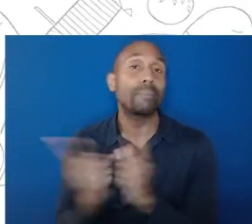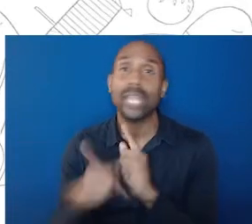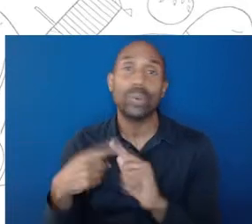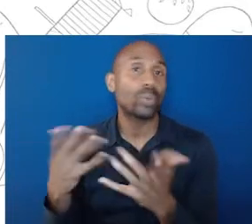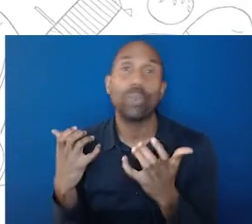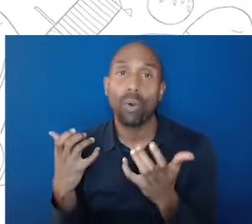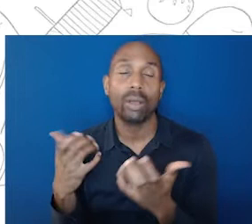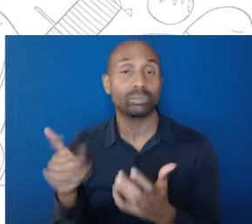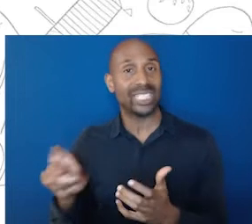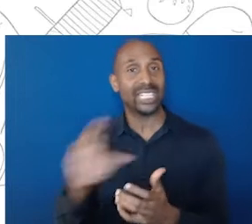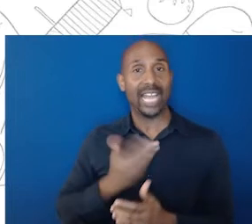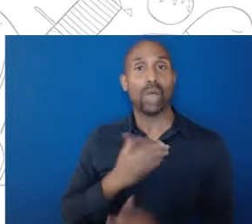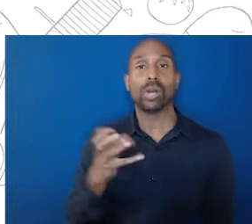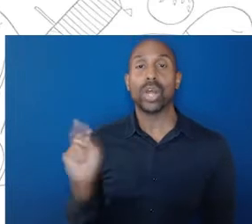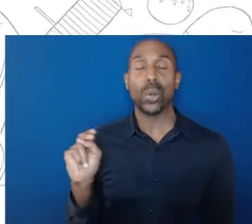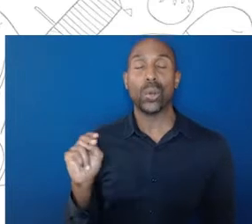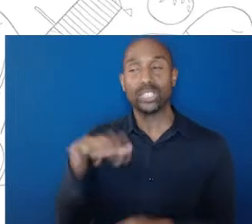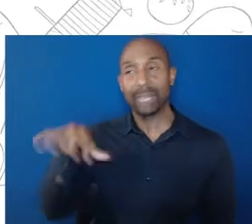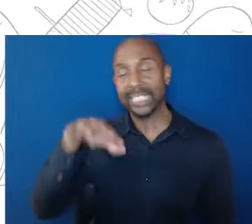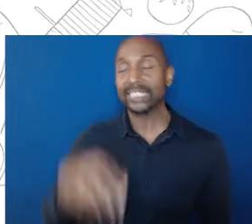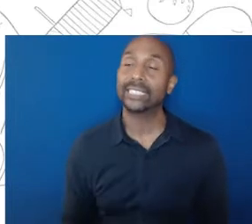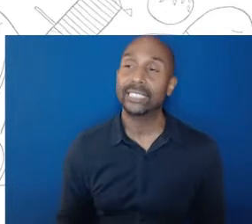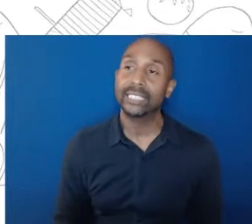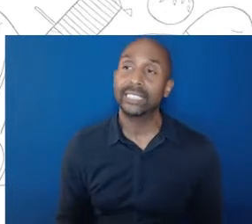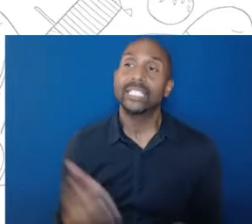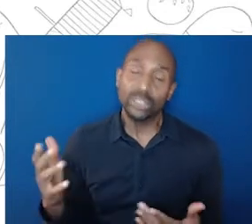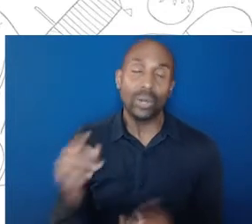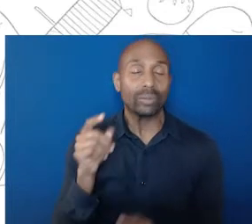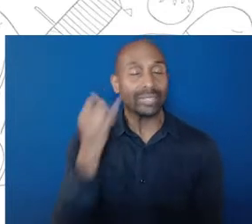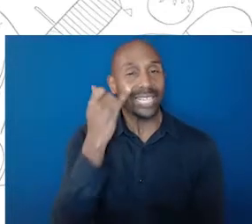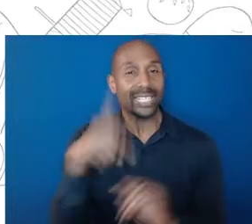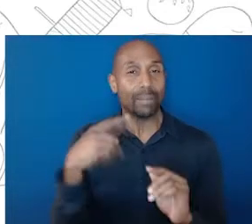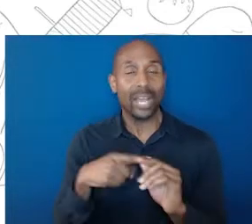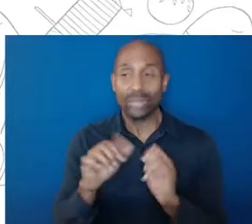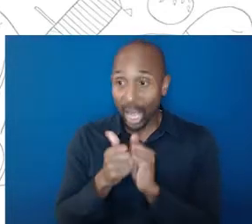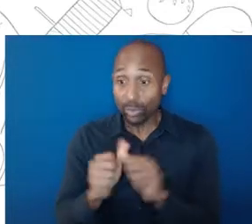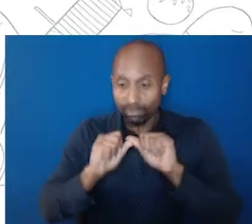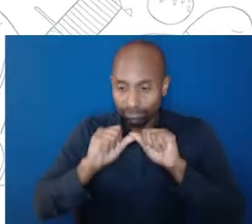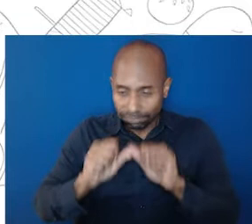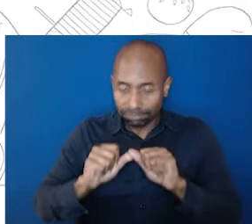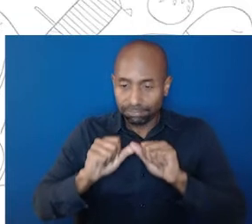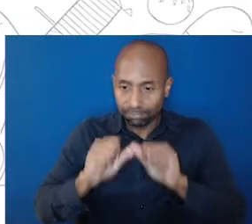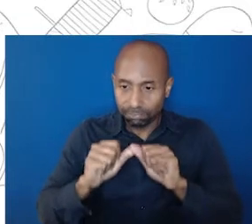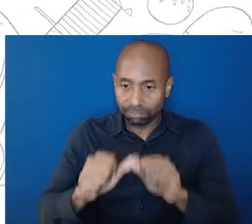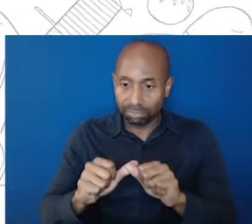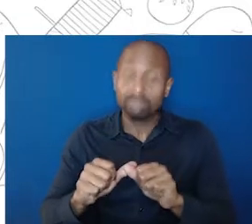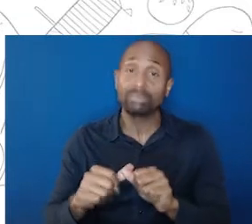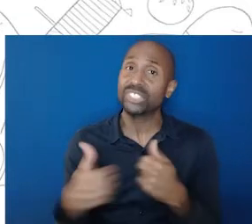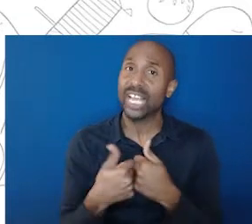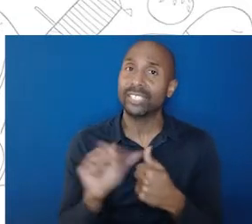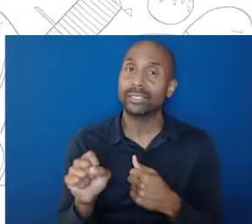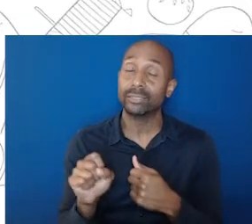meet. And so like the sustainability part is the biggest challenge, both within the pandemic